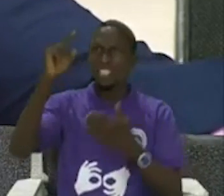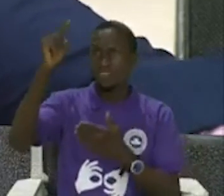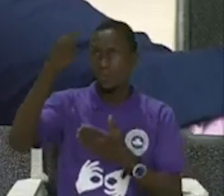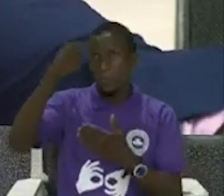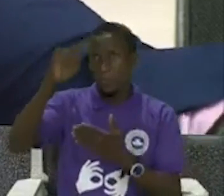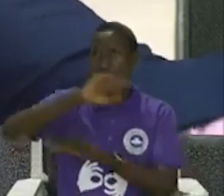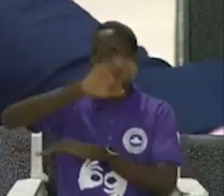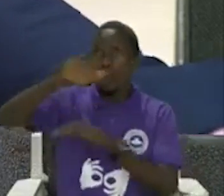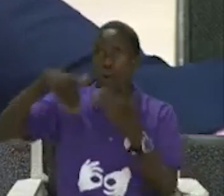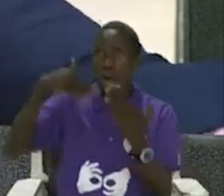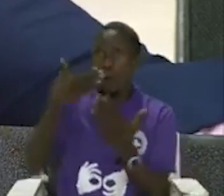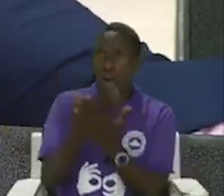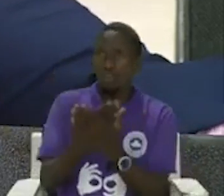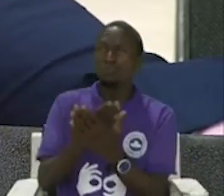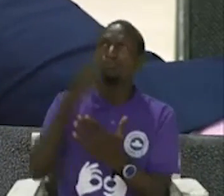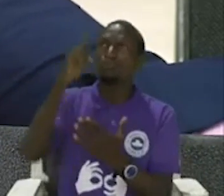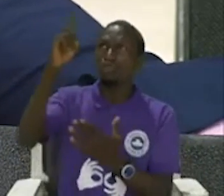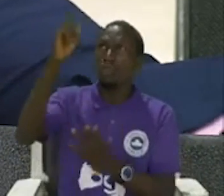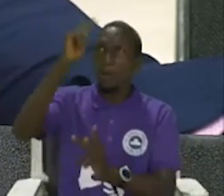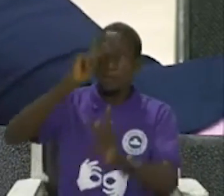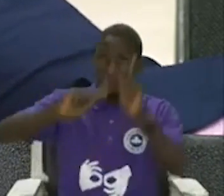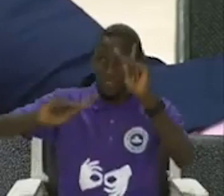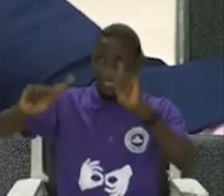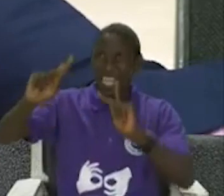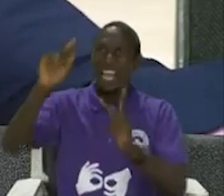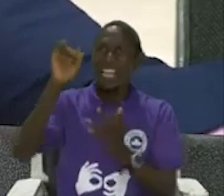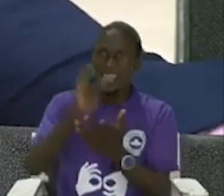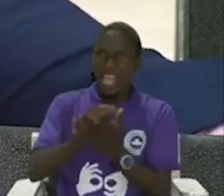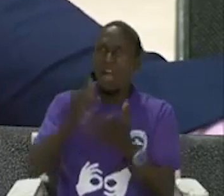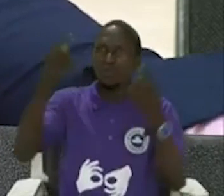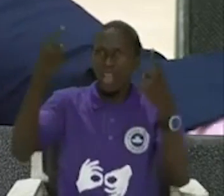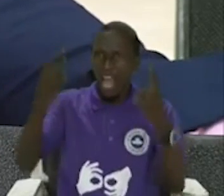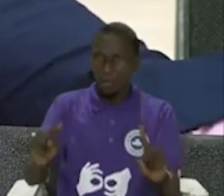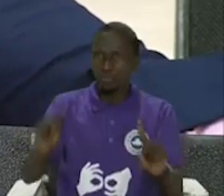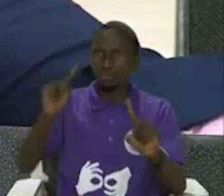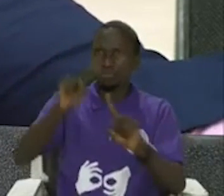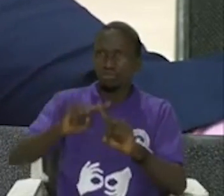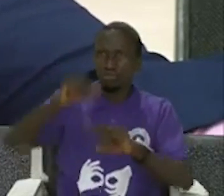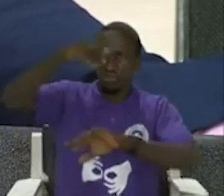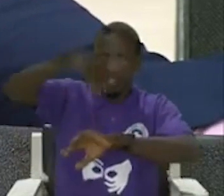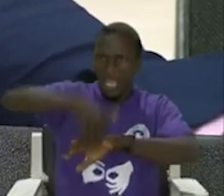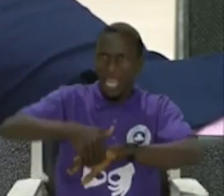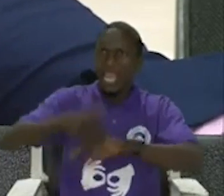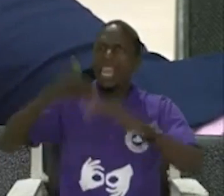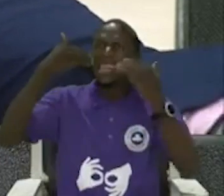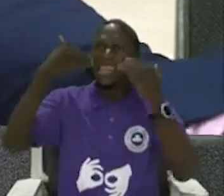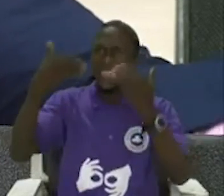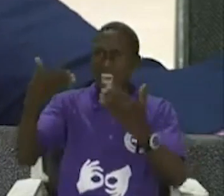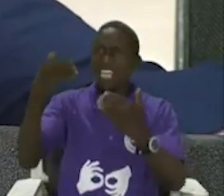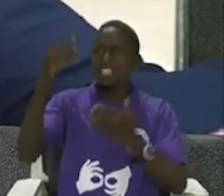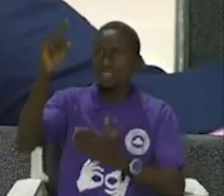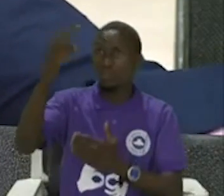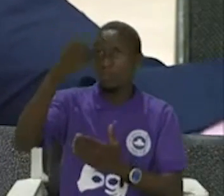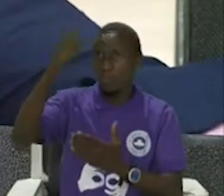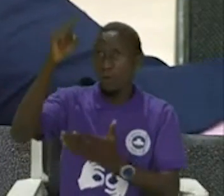have prophesied that is coming to pass tonight. Thank you for all that you are set to do.